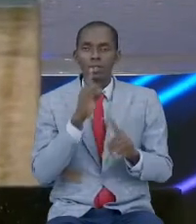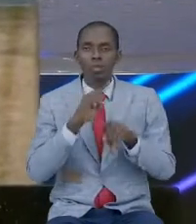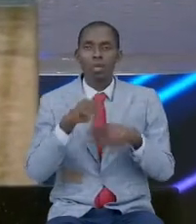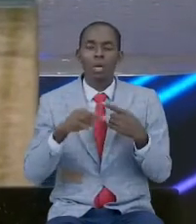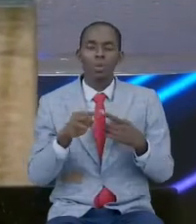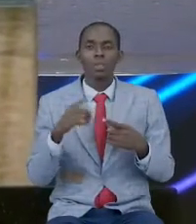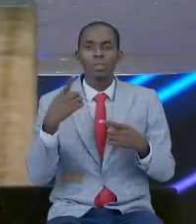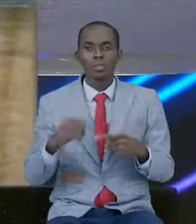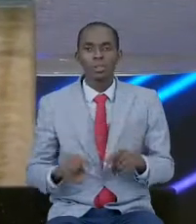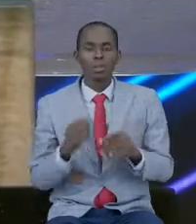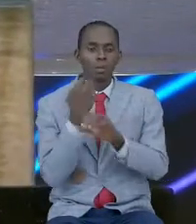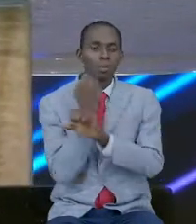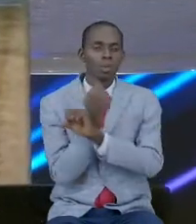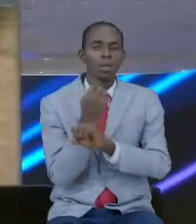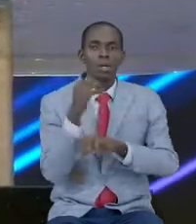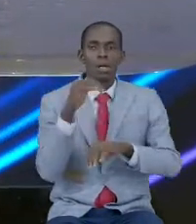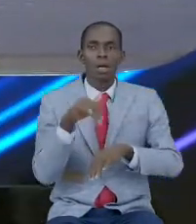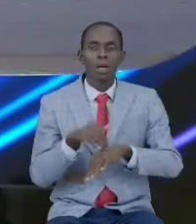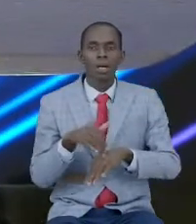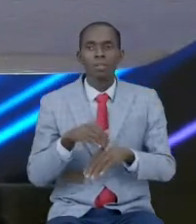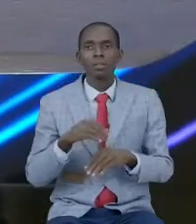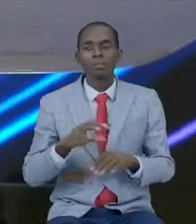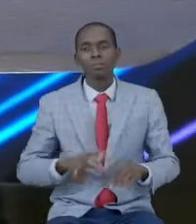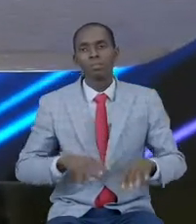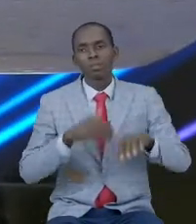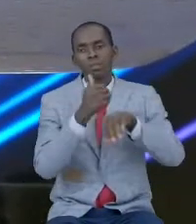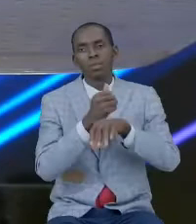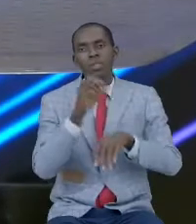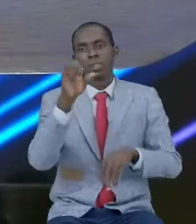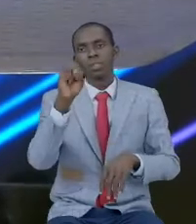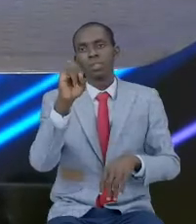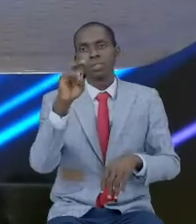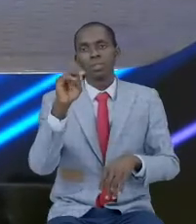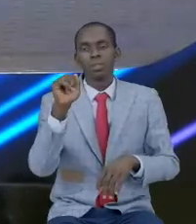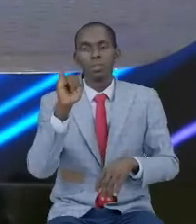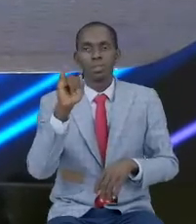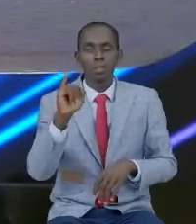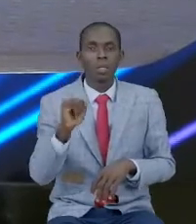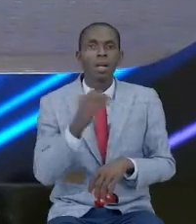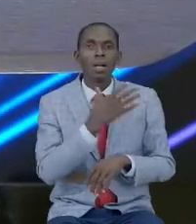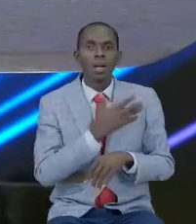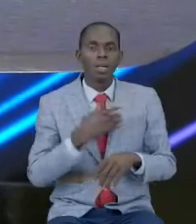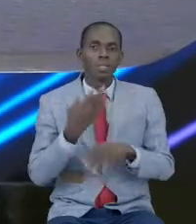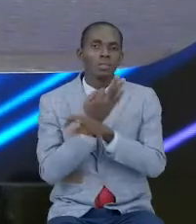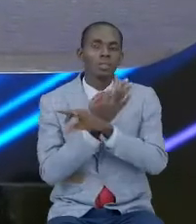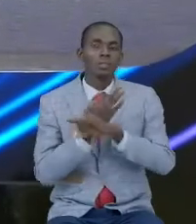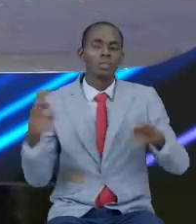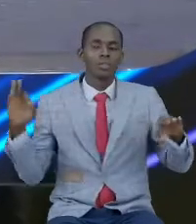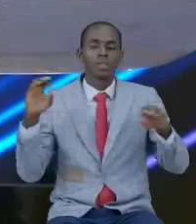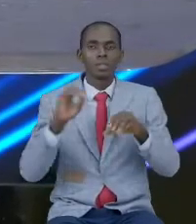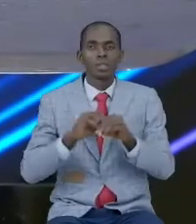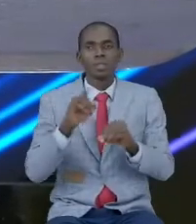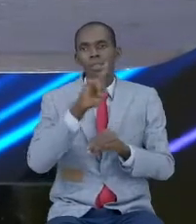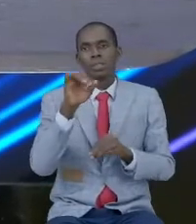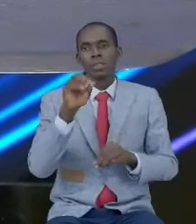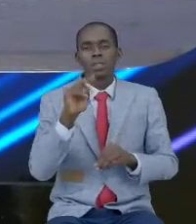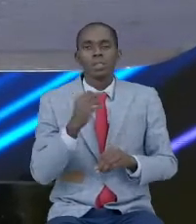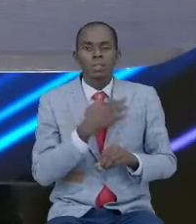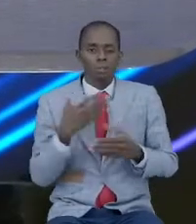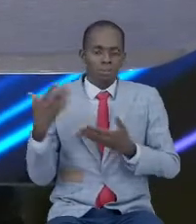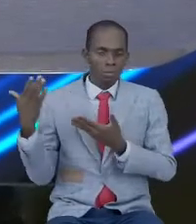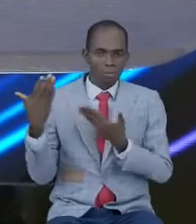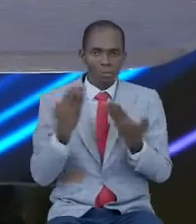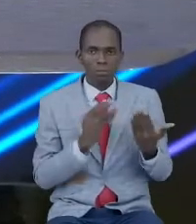Sinai, and then the freedom in Zion. And he brings us out of